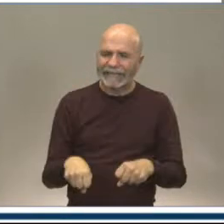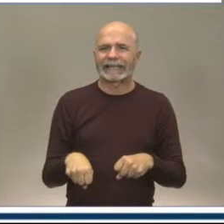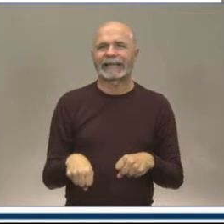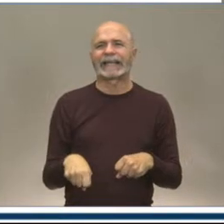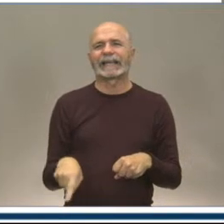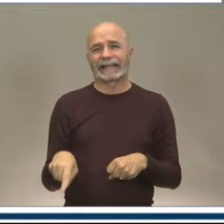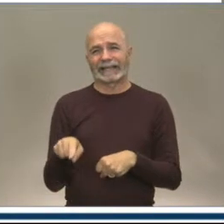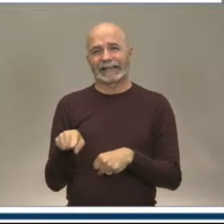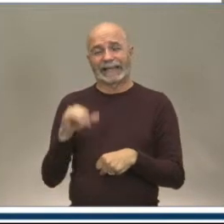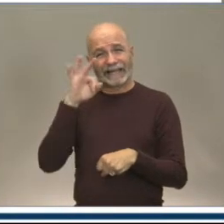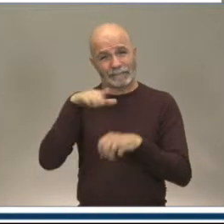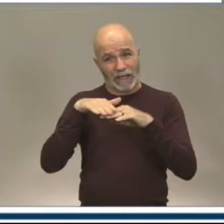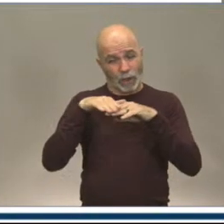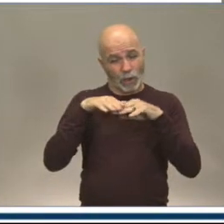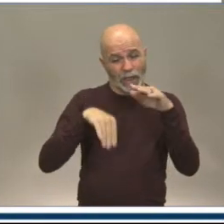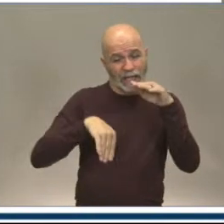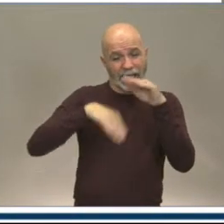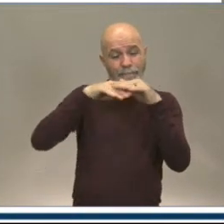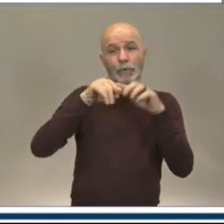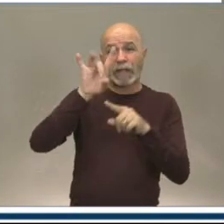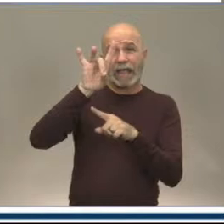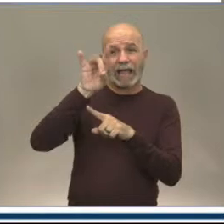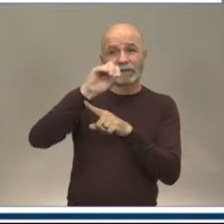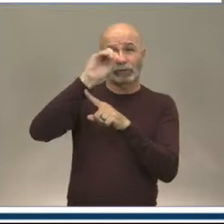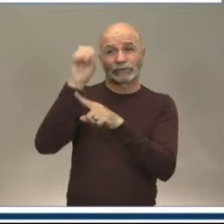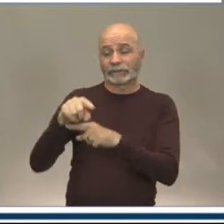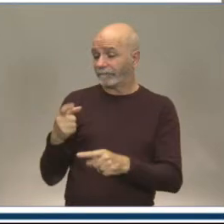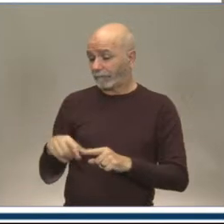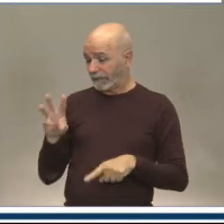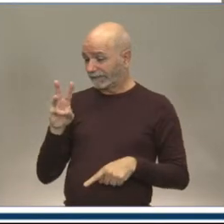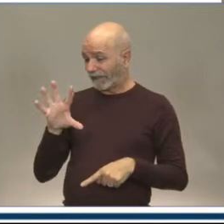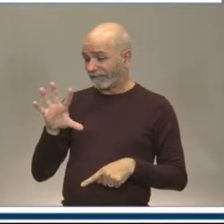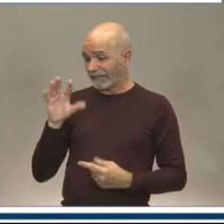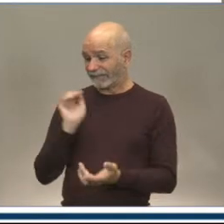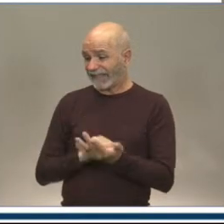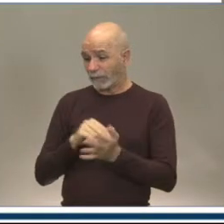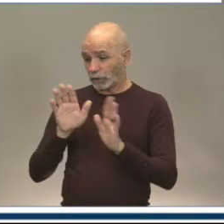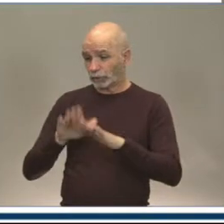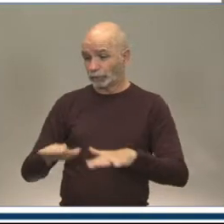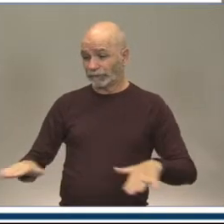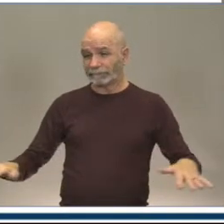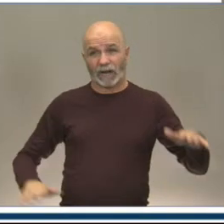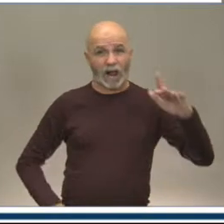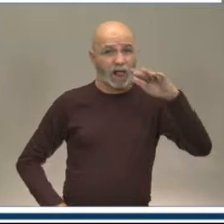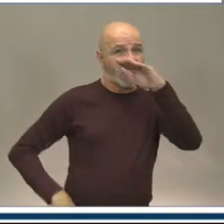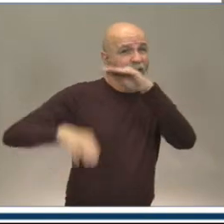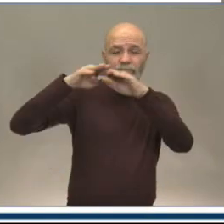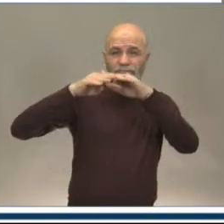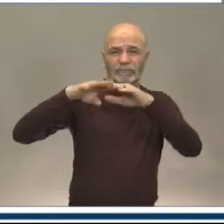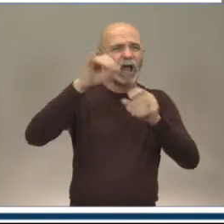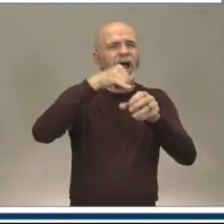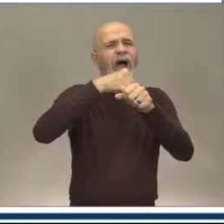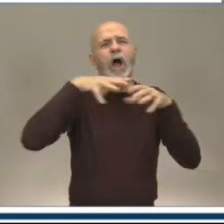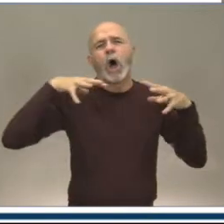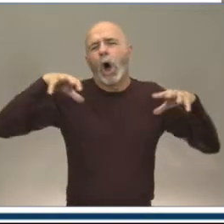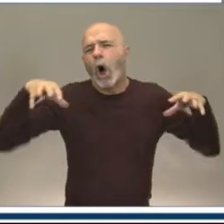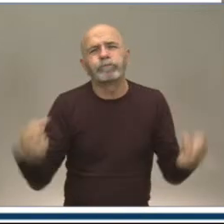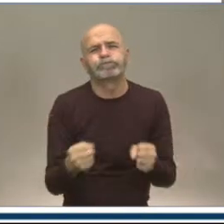80% of that 65,000, we certainly have capacity in, as I said, our pharmacies, the IWK